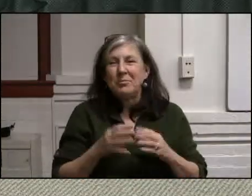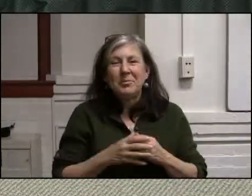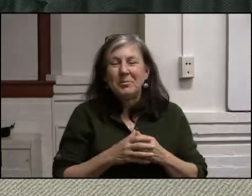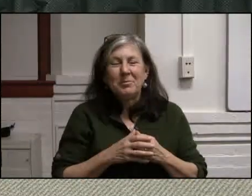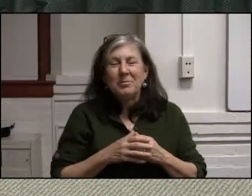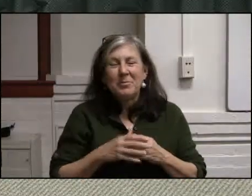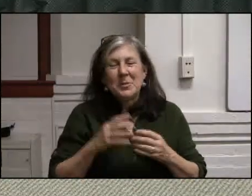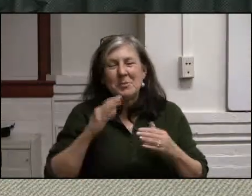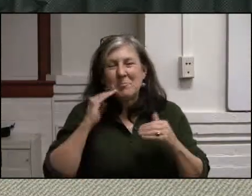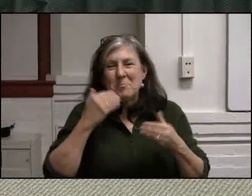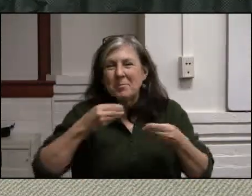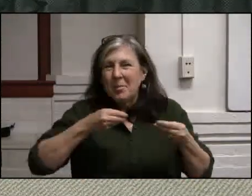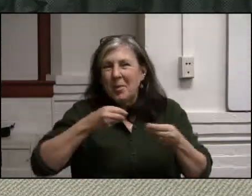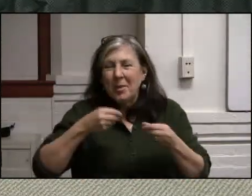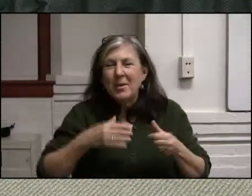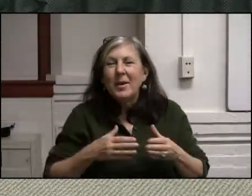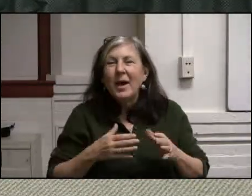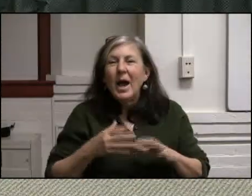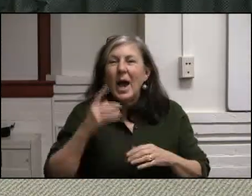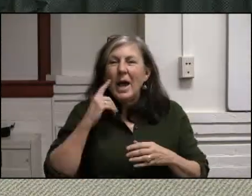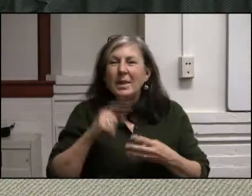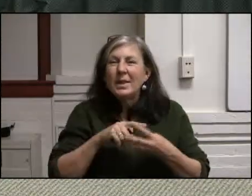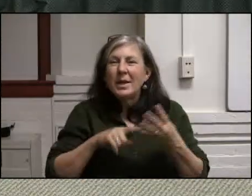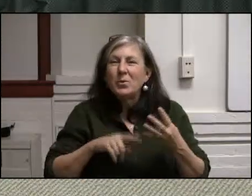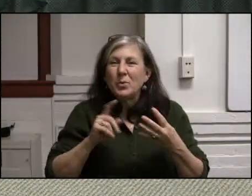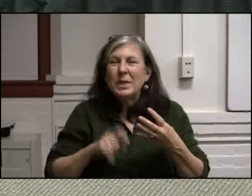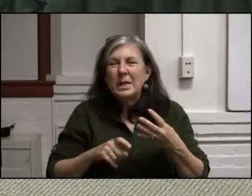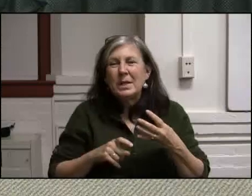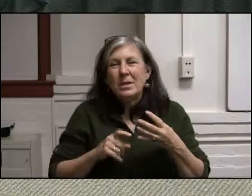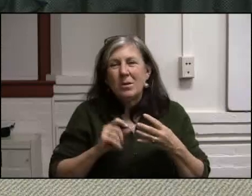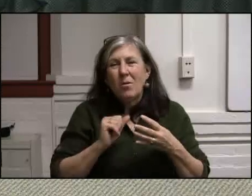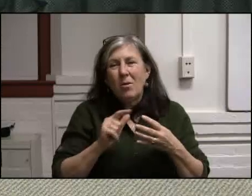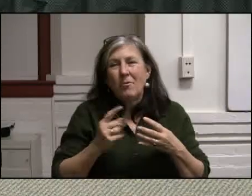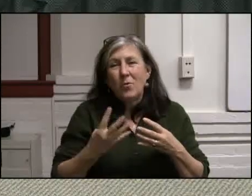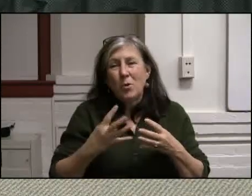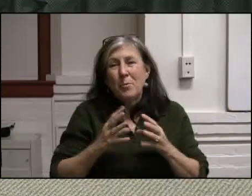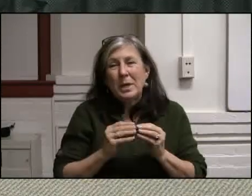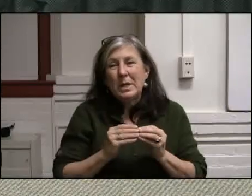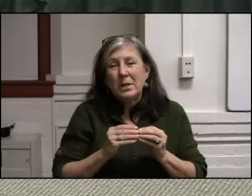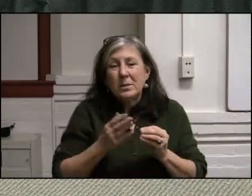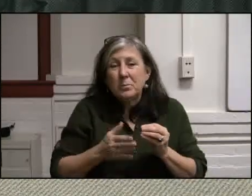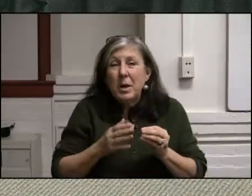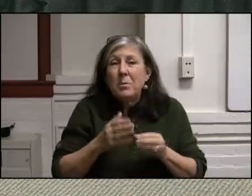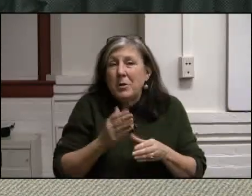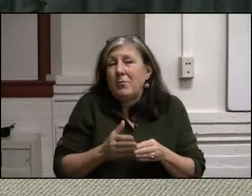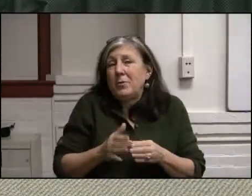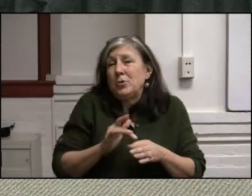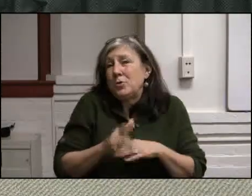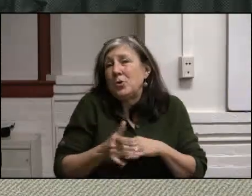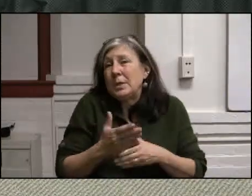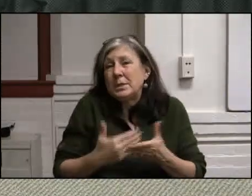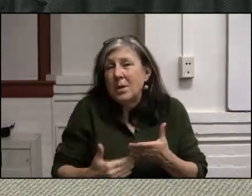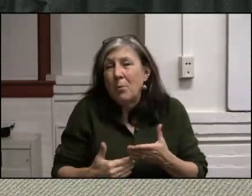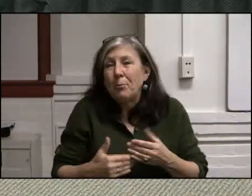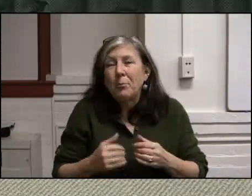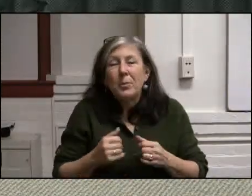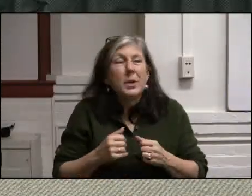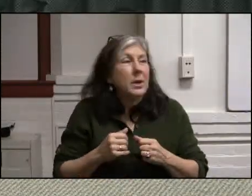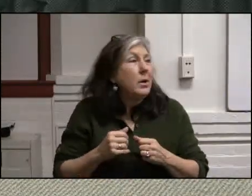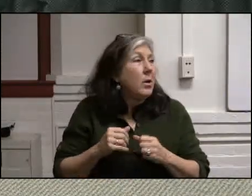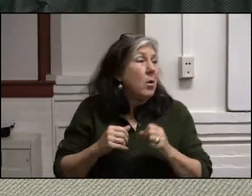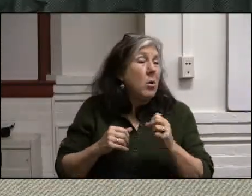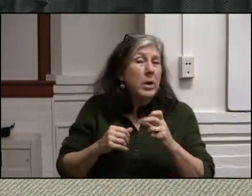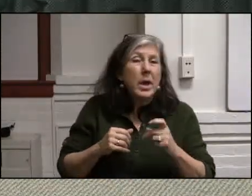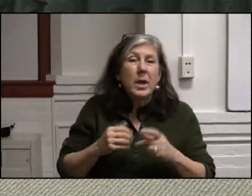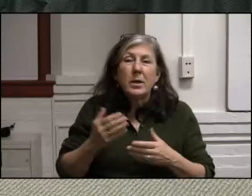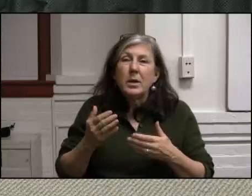think we need all those meetings. Maybe we get done a bit early some nights. I don't know. Okay. But I think it would be, For me, it unless all that depends January on if-